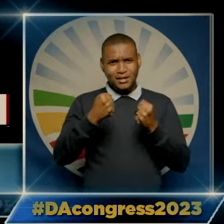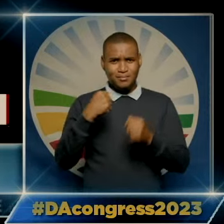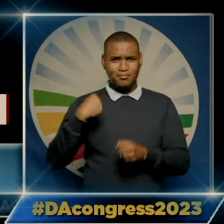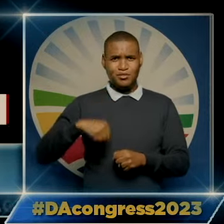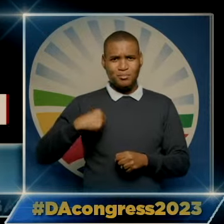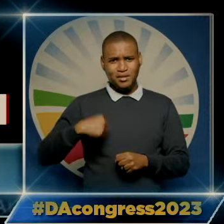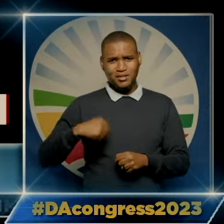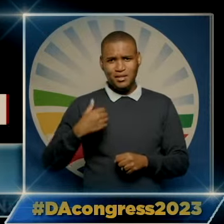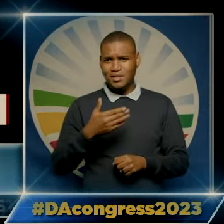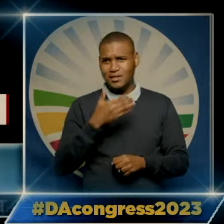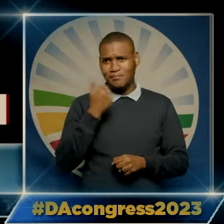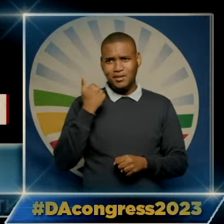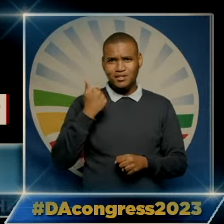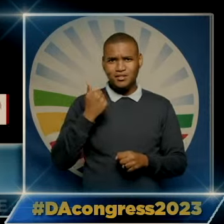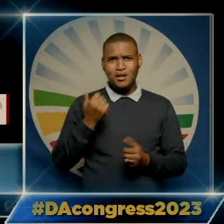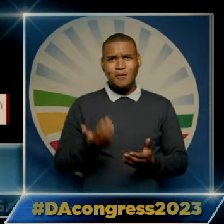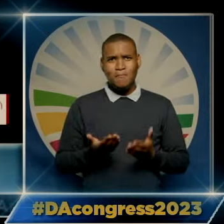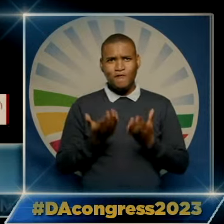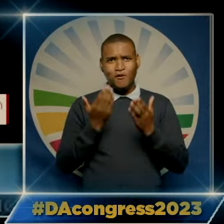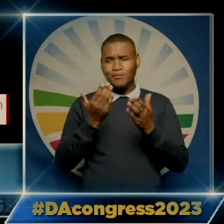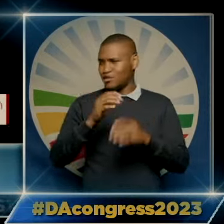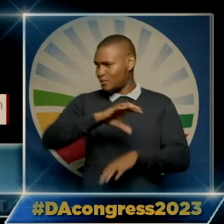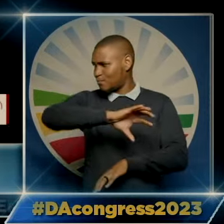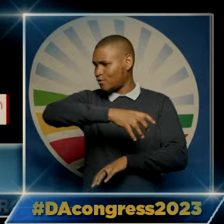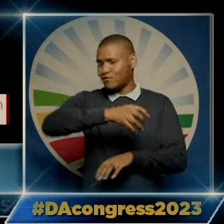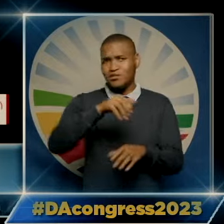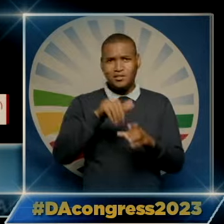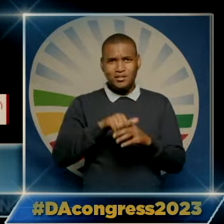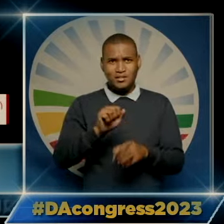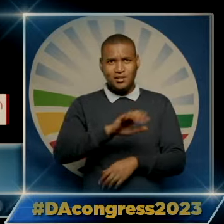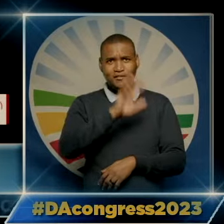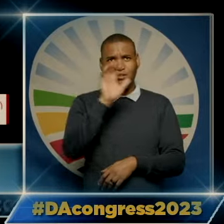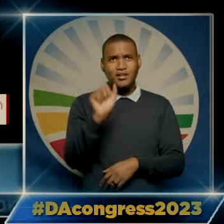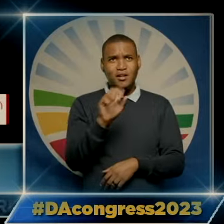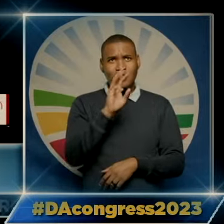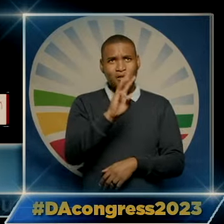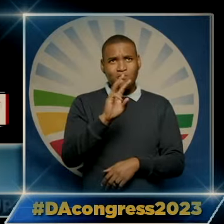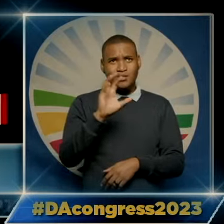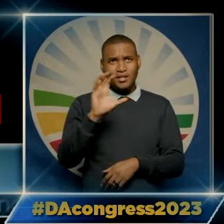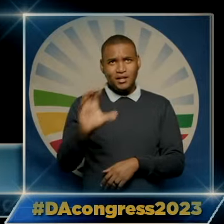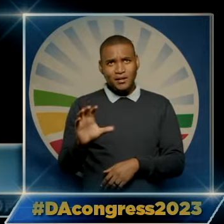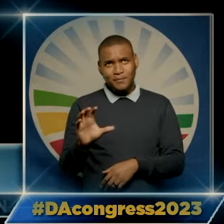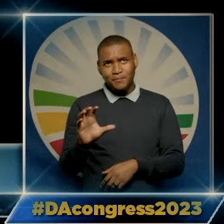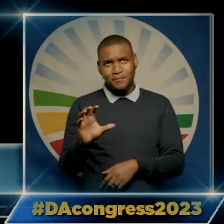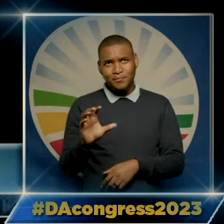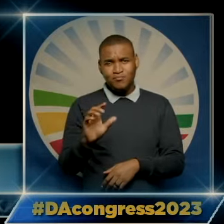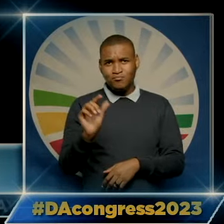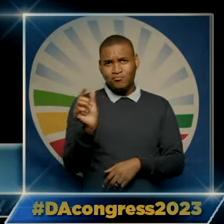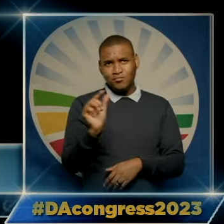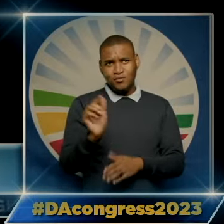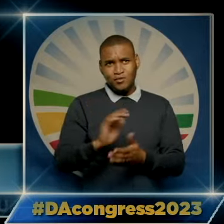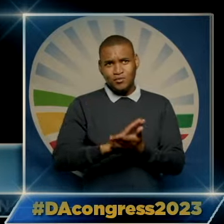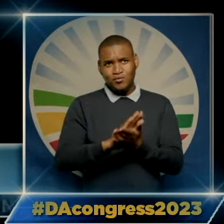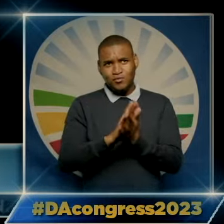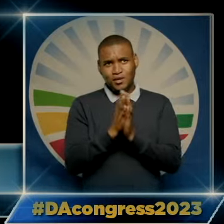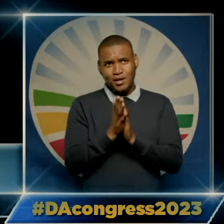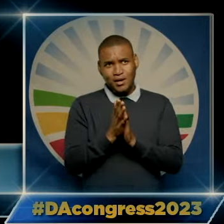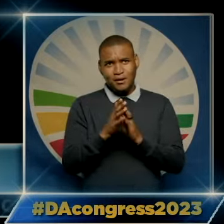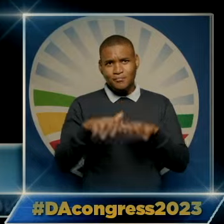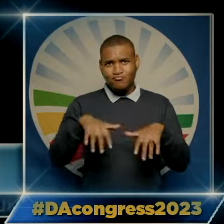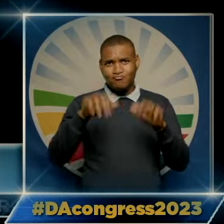the best-performing province in South Africa. The Western Cape is set to become